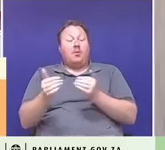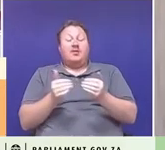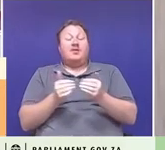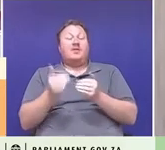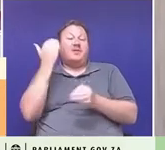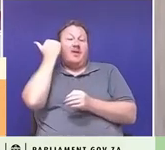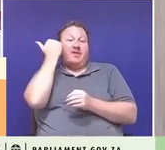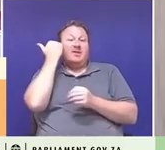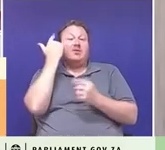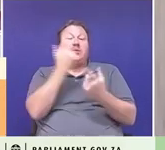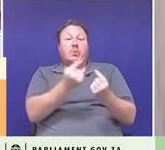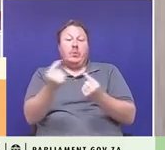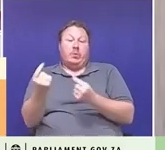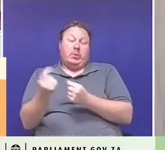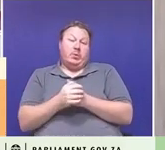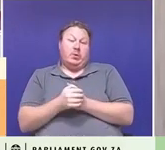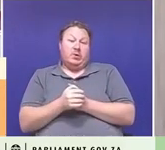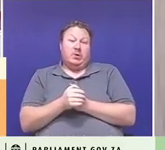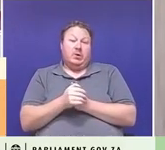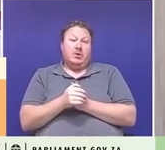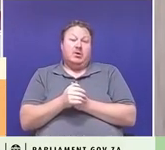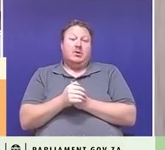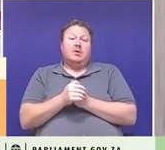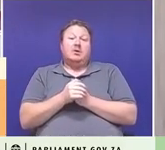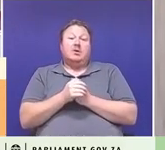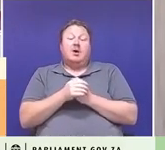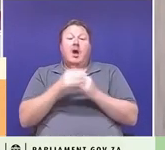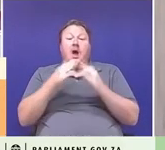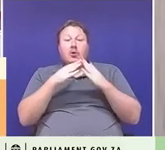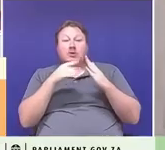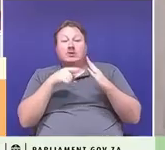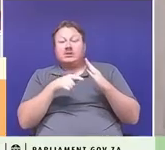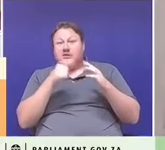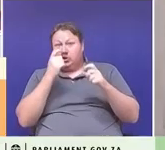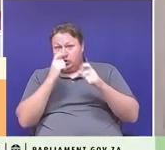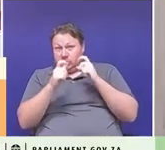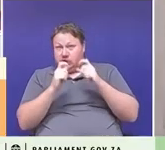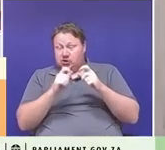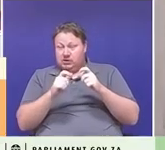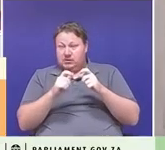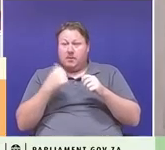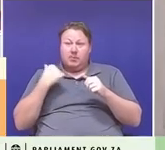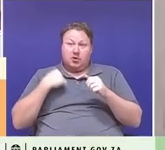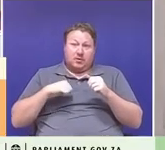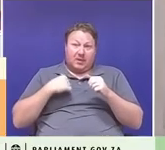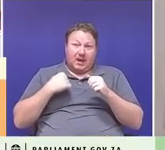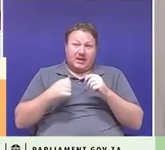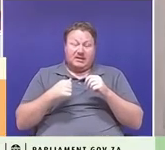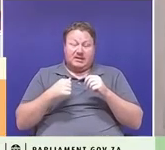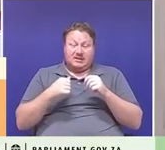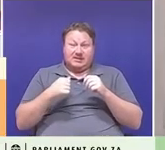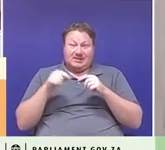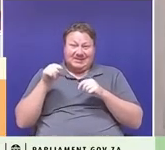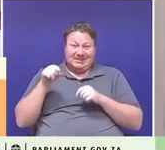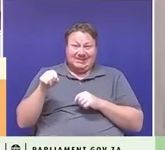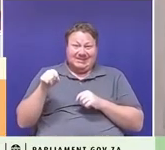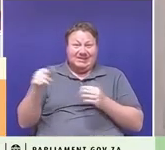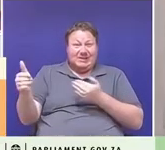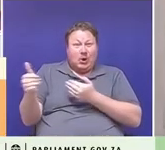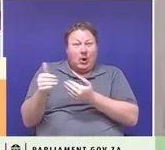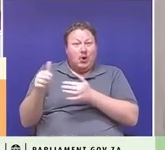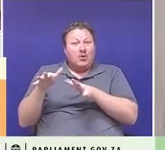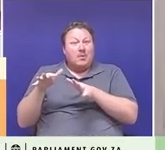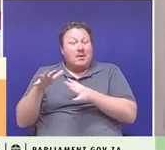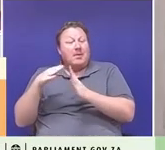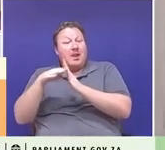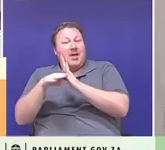It allows this House to assess firsthand whether municipalities, the sphere of government closest to the people,